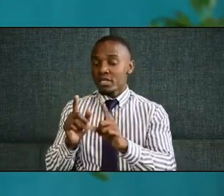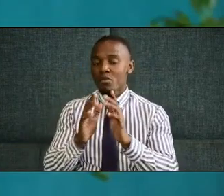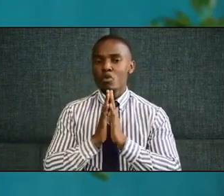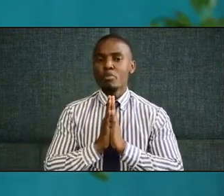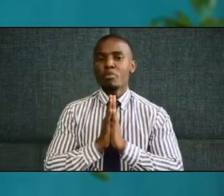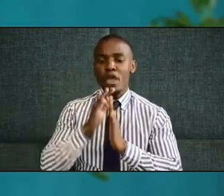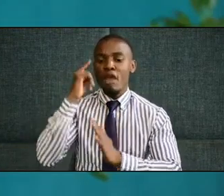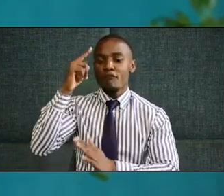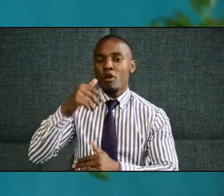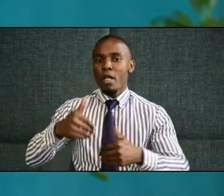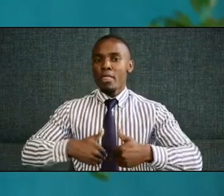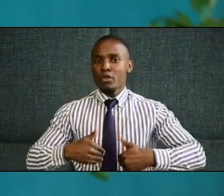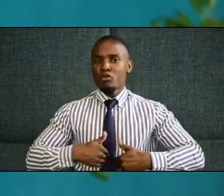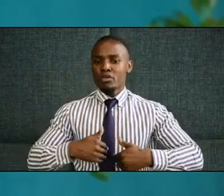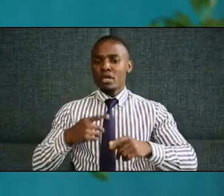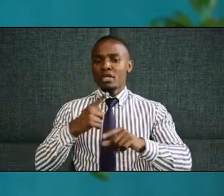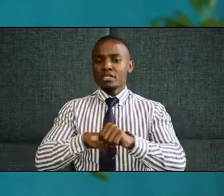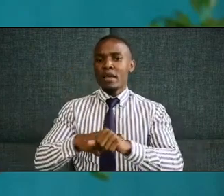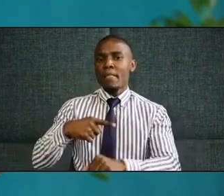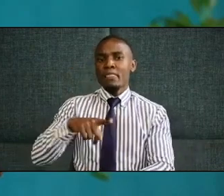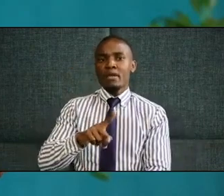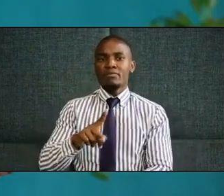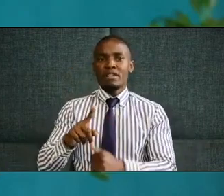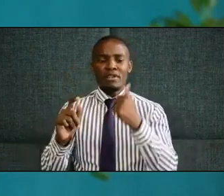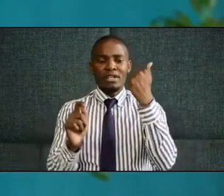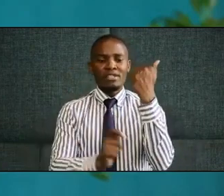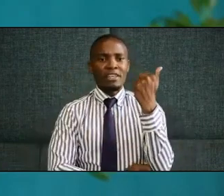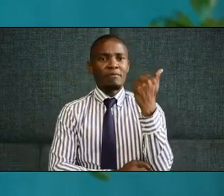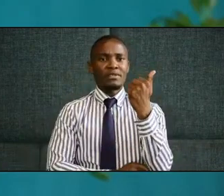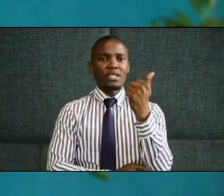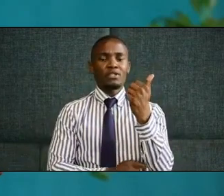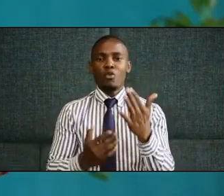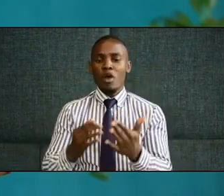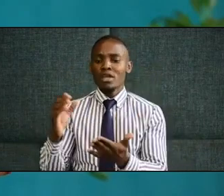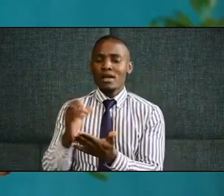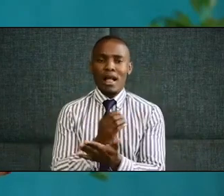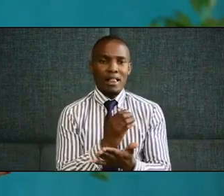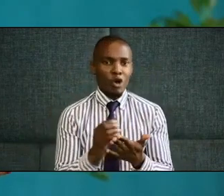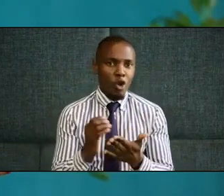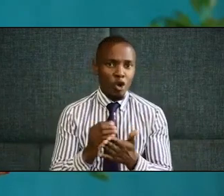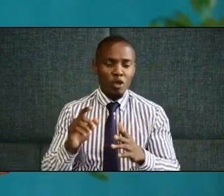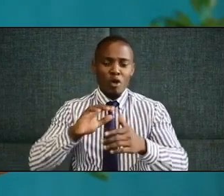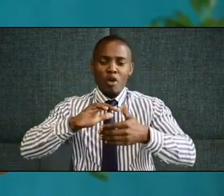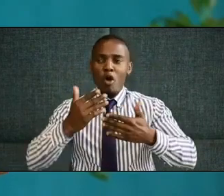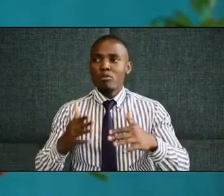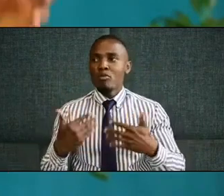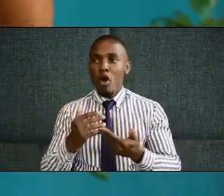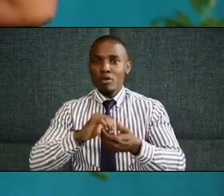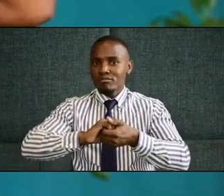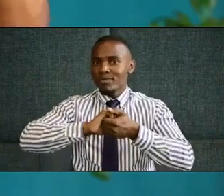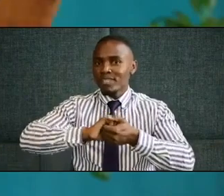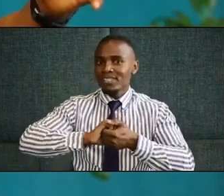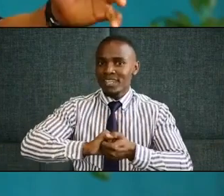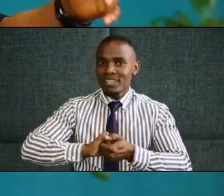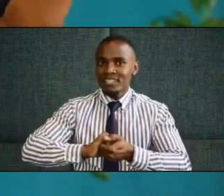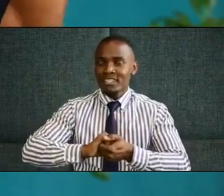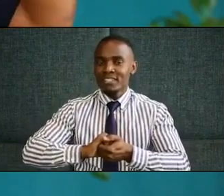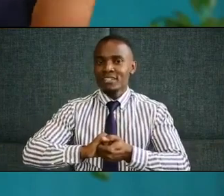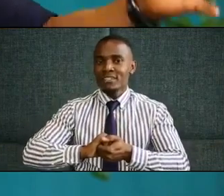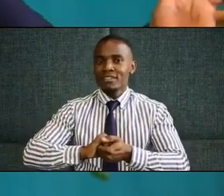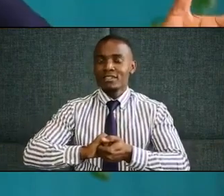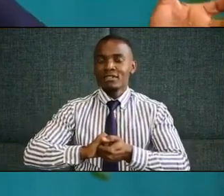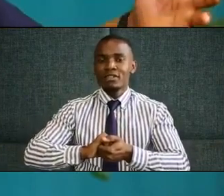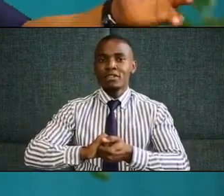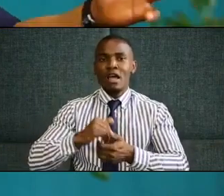young people. When they are tempted to drink alcohol, when they are tempted to engage in LGBTQ, lesbianism,